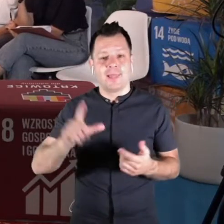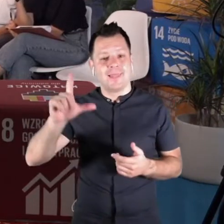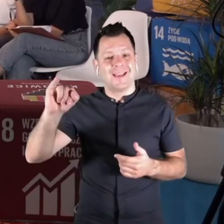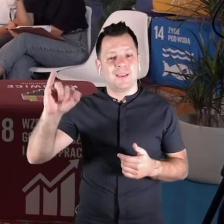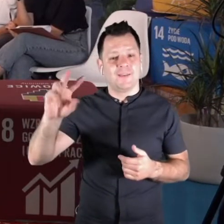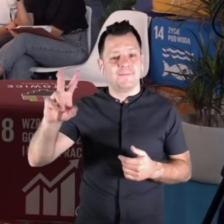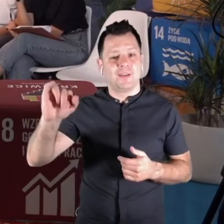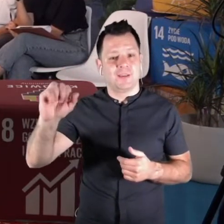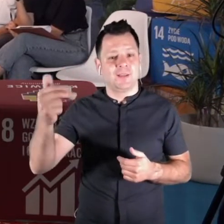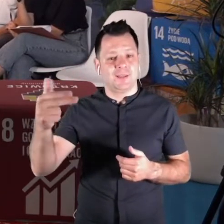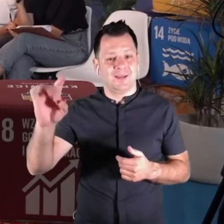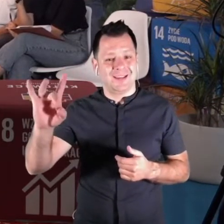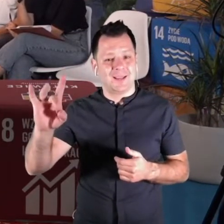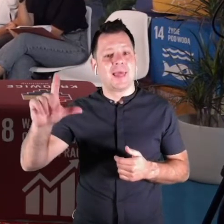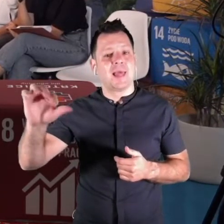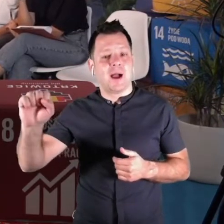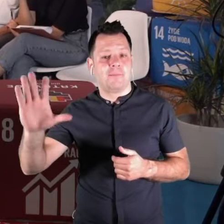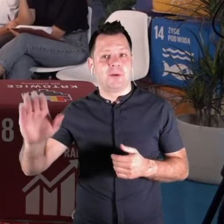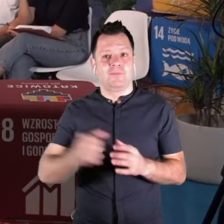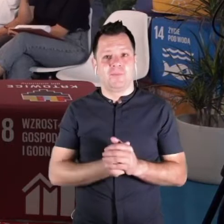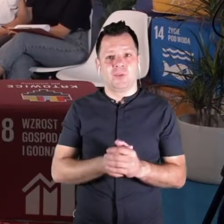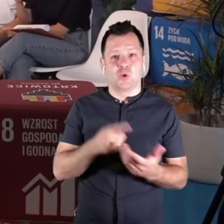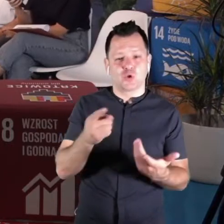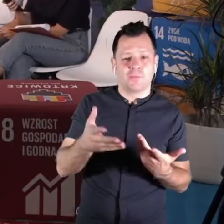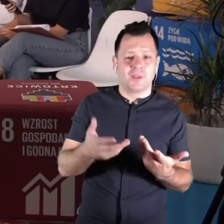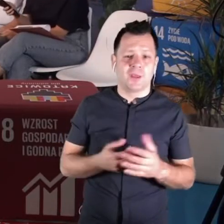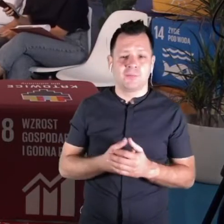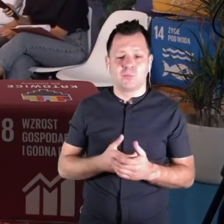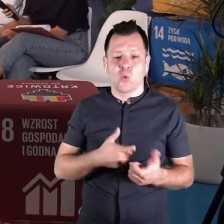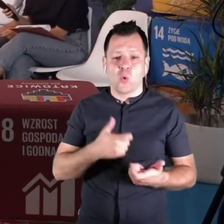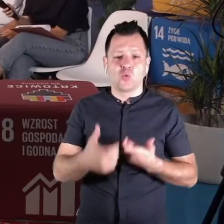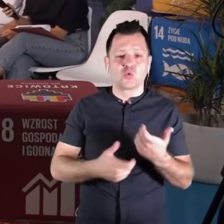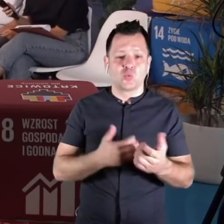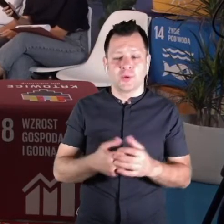so his fresh view on the subject.